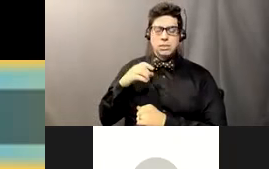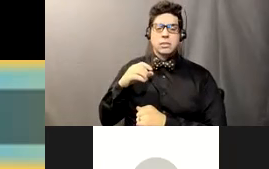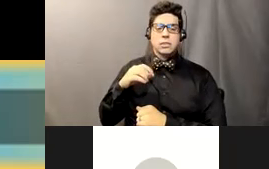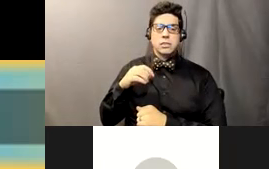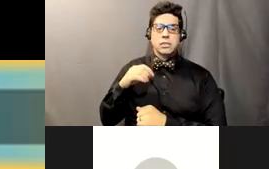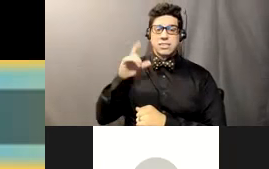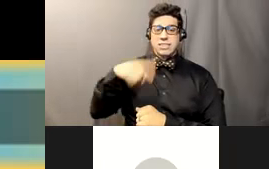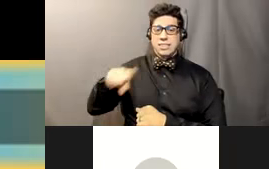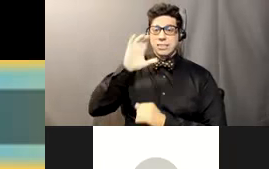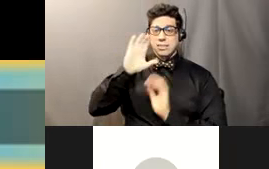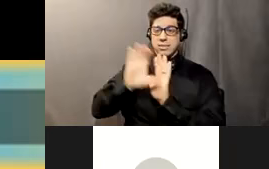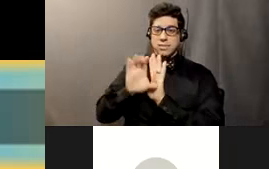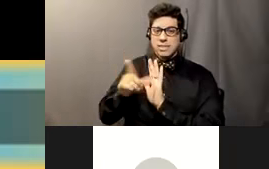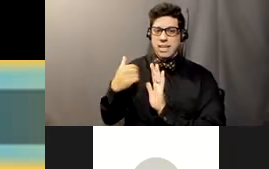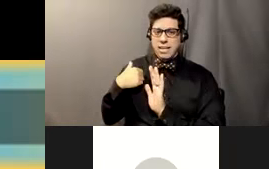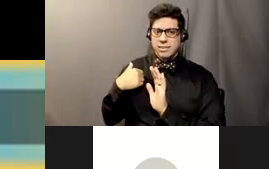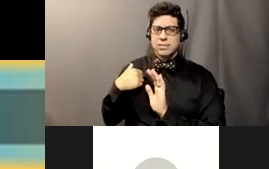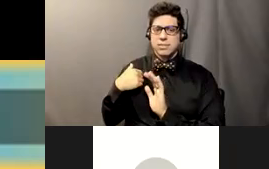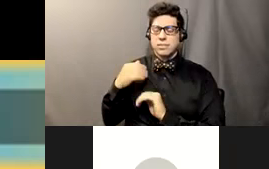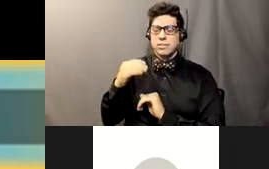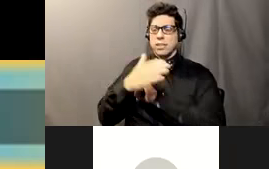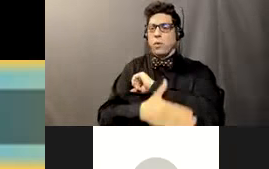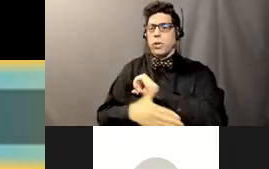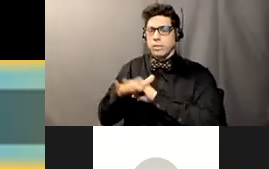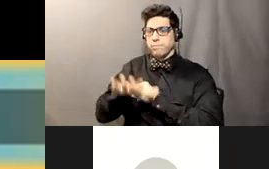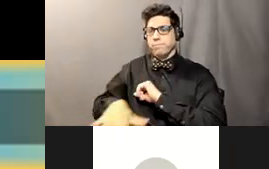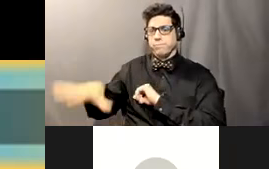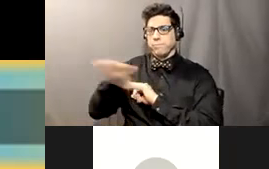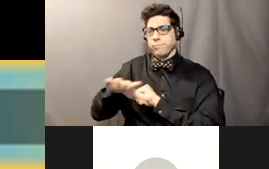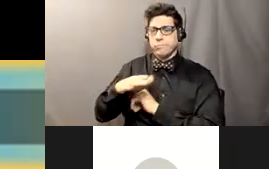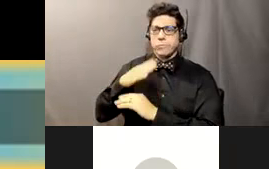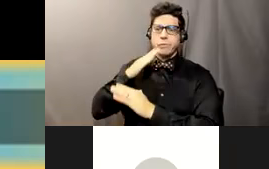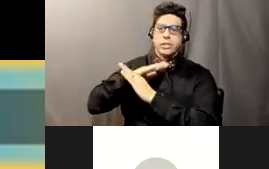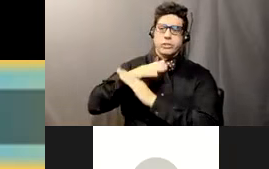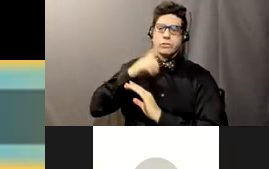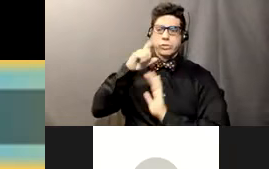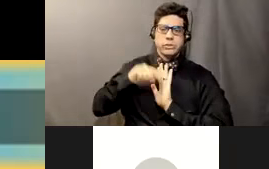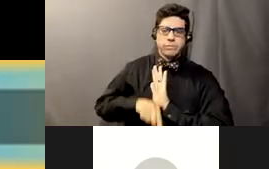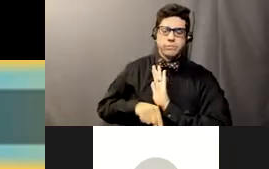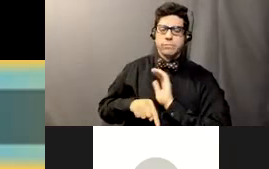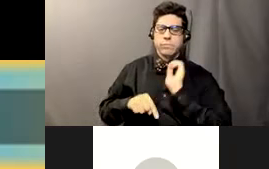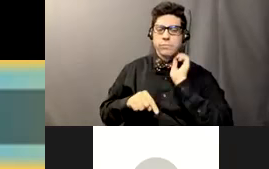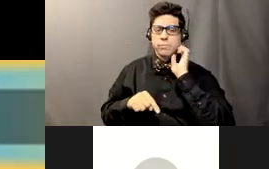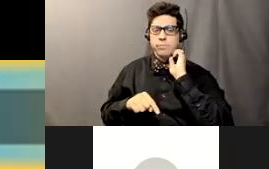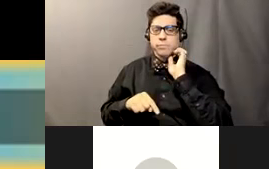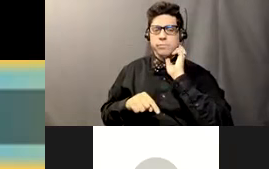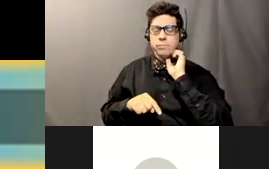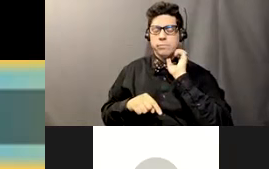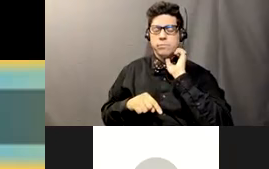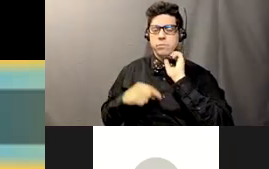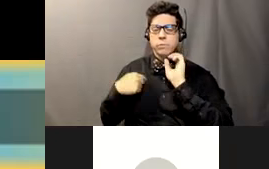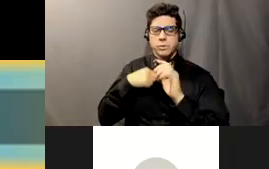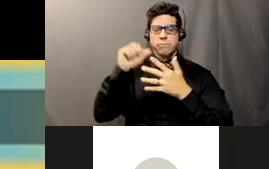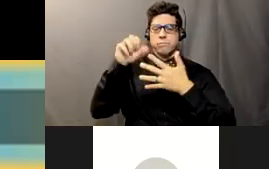included information on the county-wide suicide prevention efforts that are shown on this page. And so we outlined different layers of